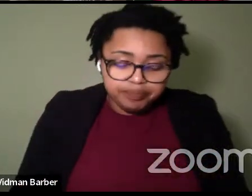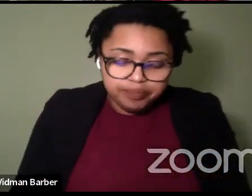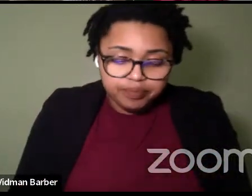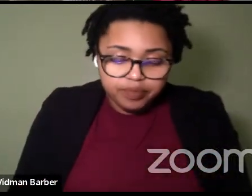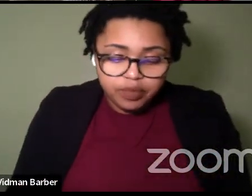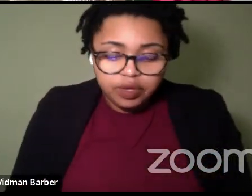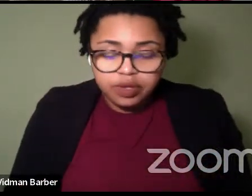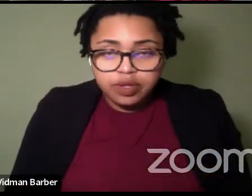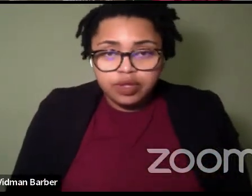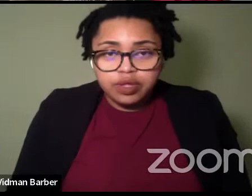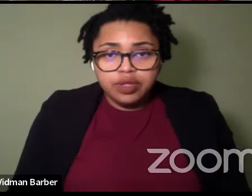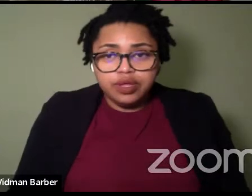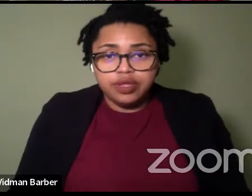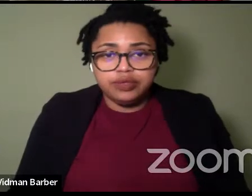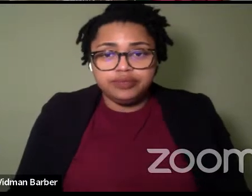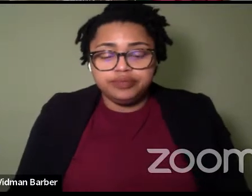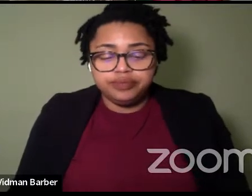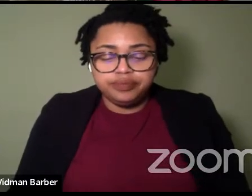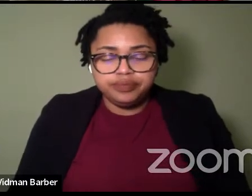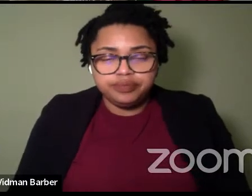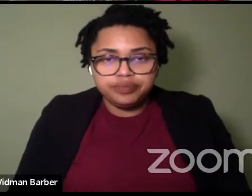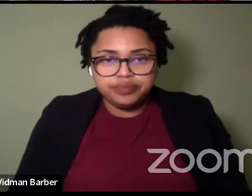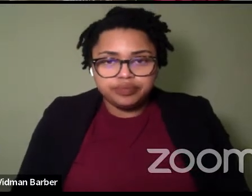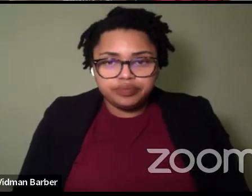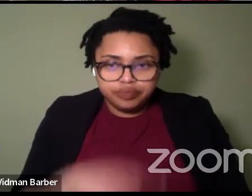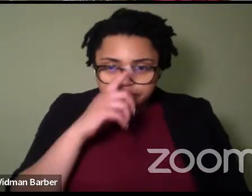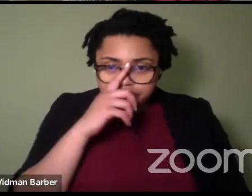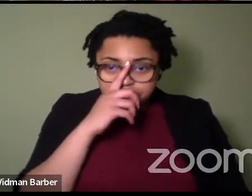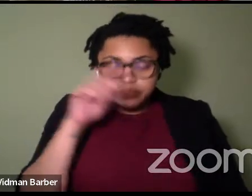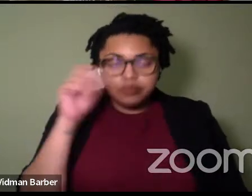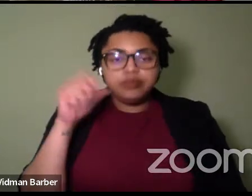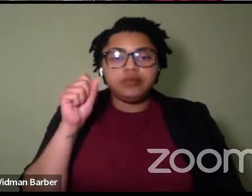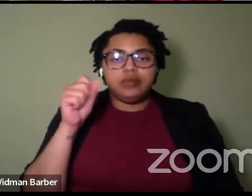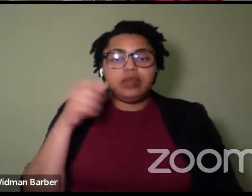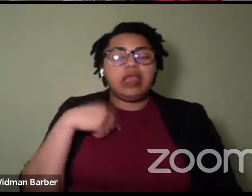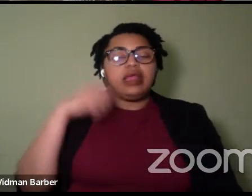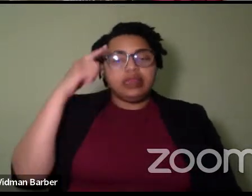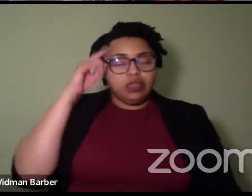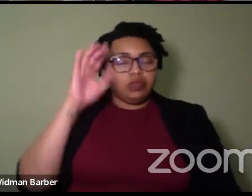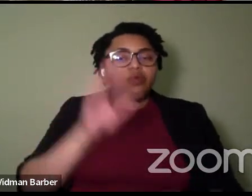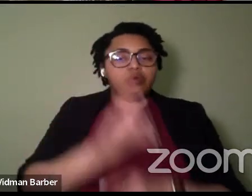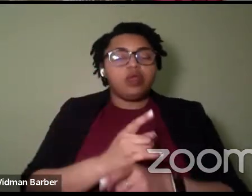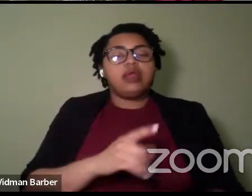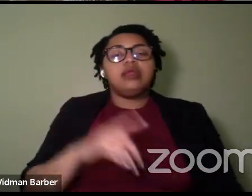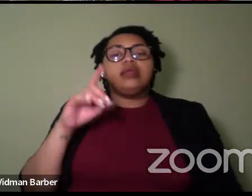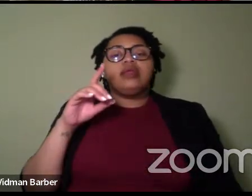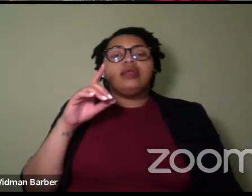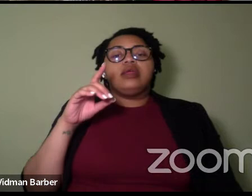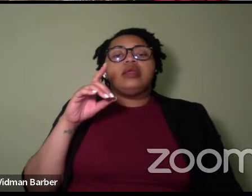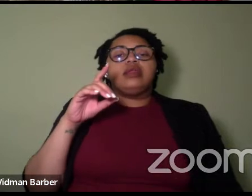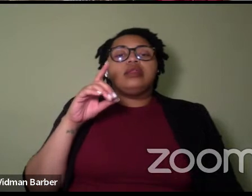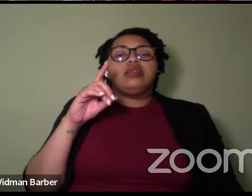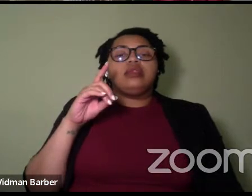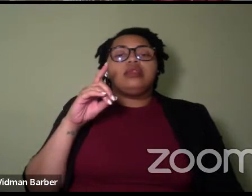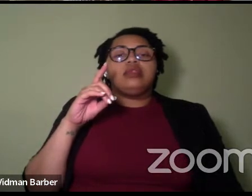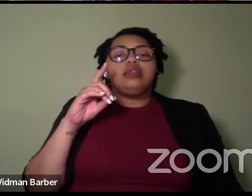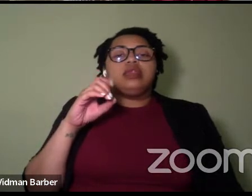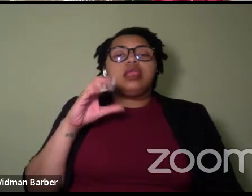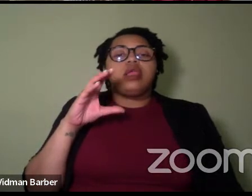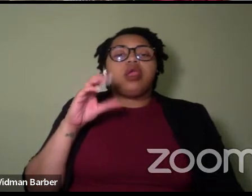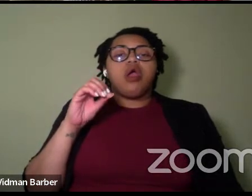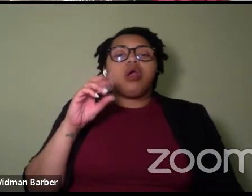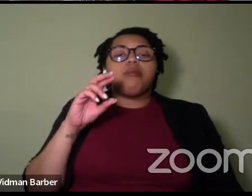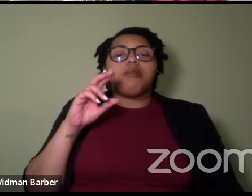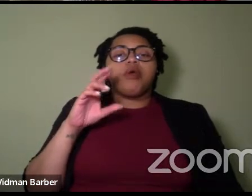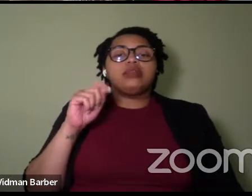Yeah. And I think that is the correct. That compartmentalization is what I feel like we hear the most about, or what is